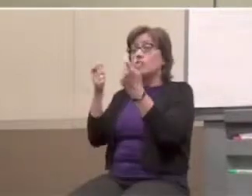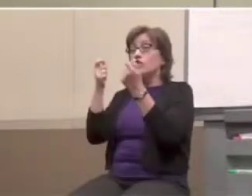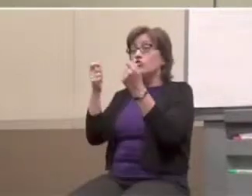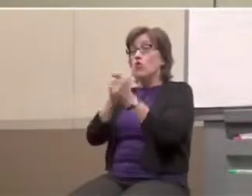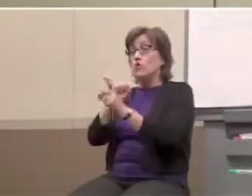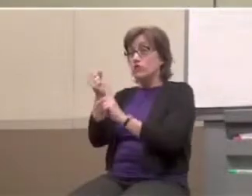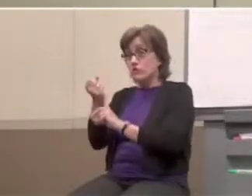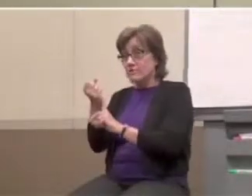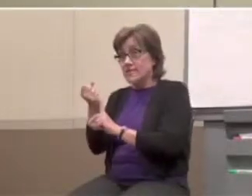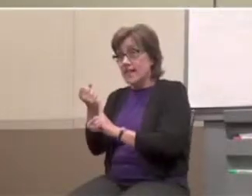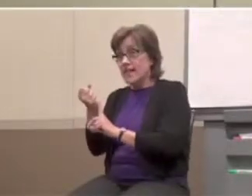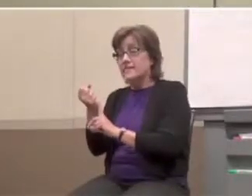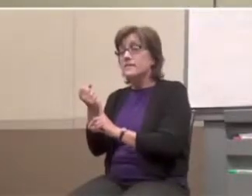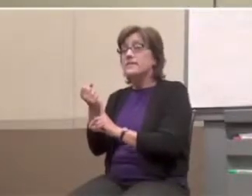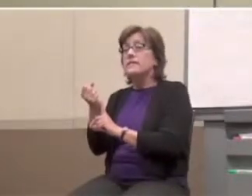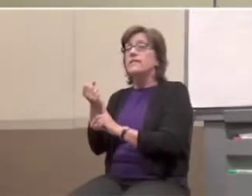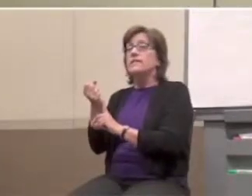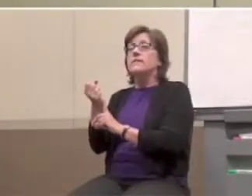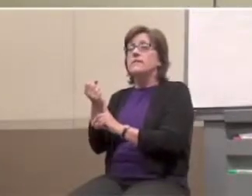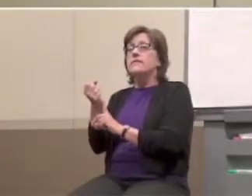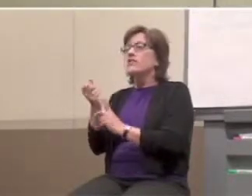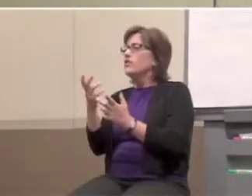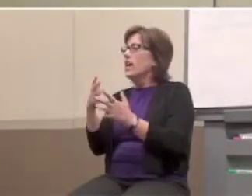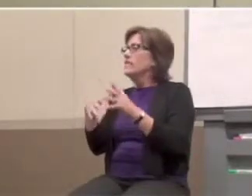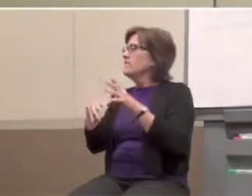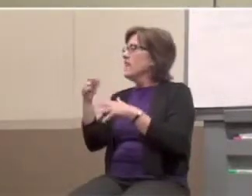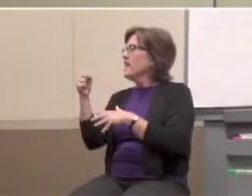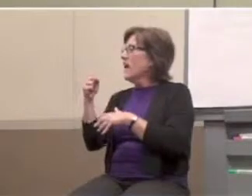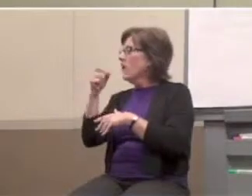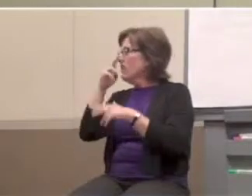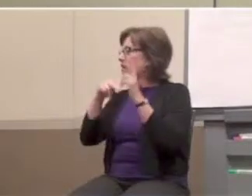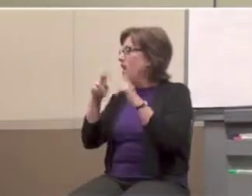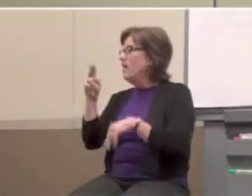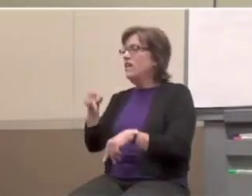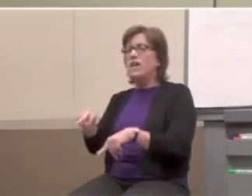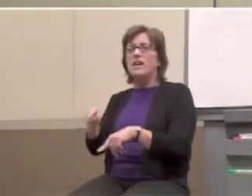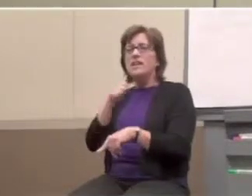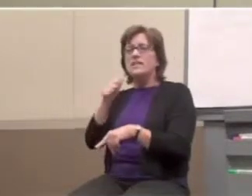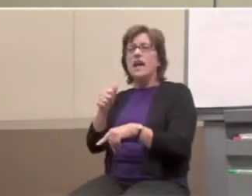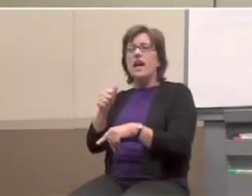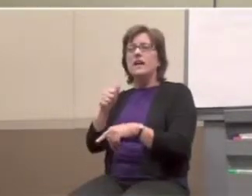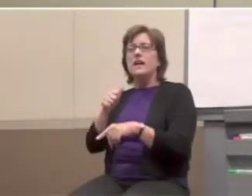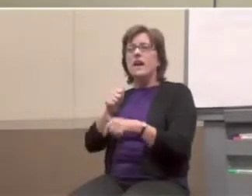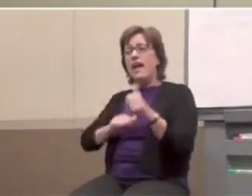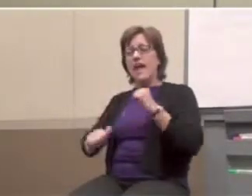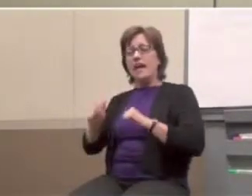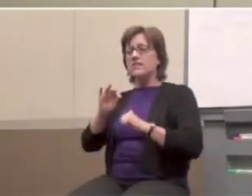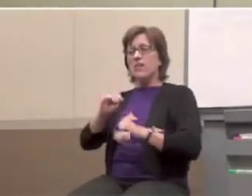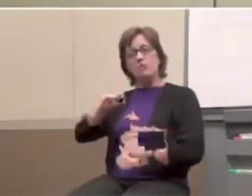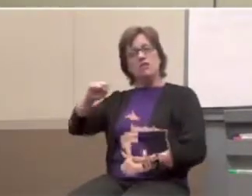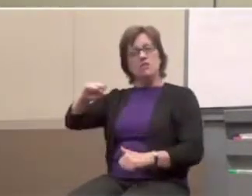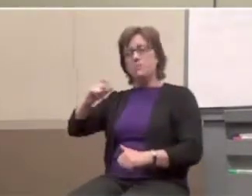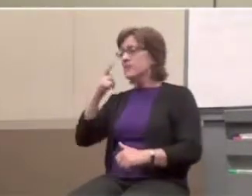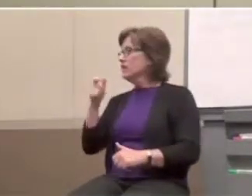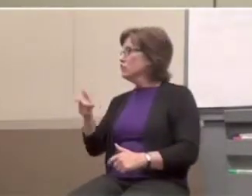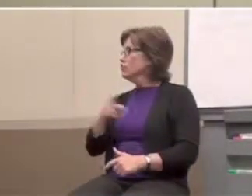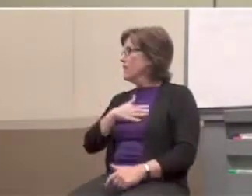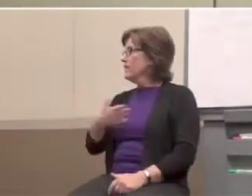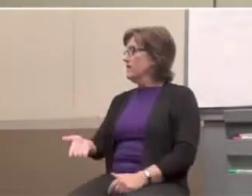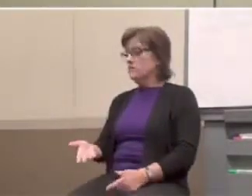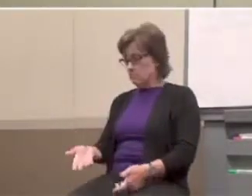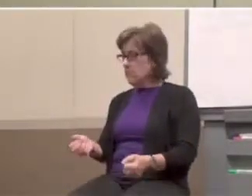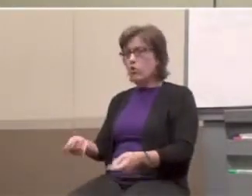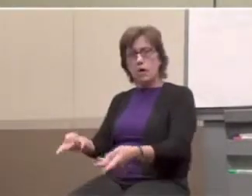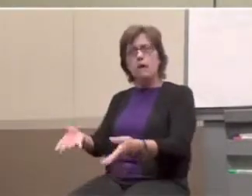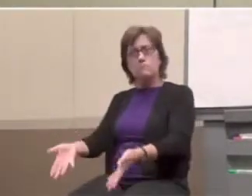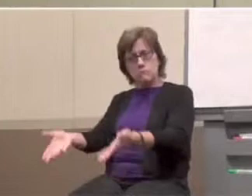and you kind of take the fun out of it. It's no longer an act of resistance at that point because you've given in. You're like, okay, go ahead